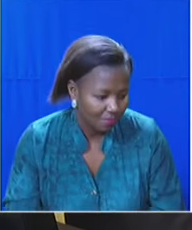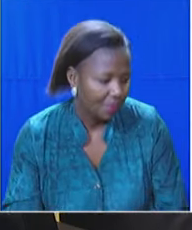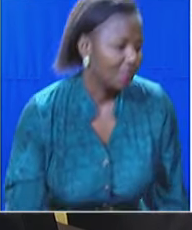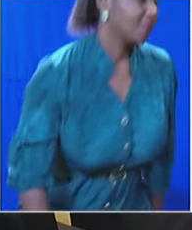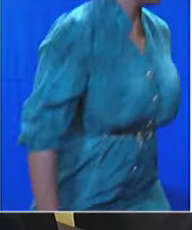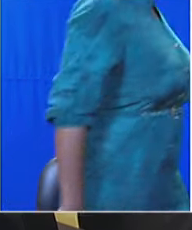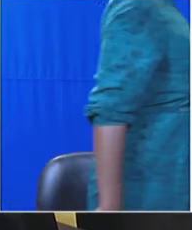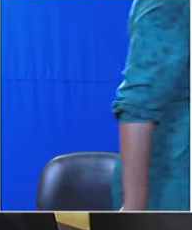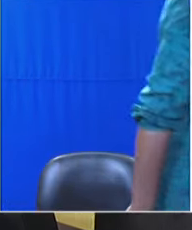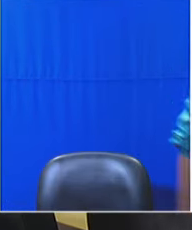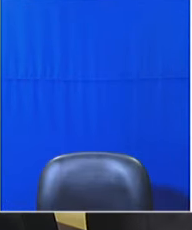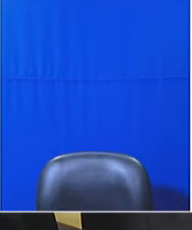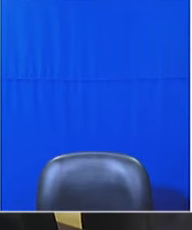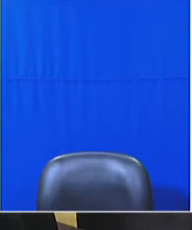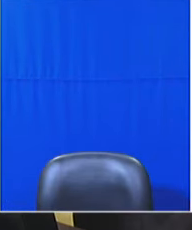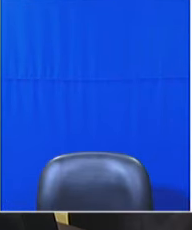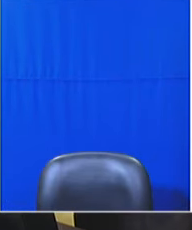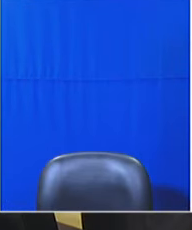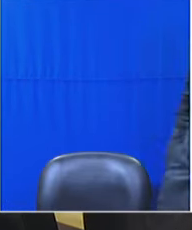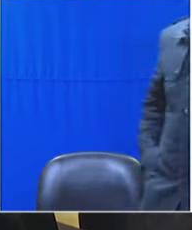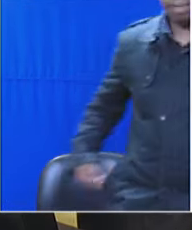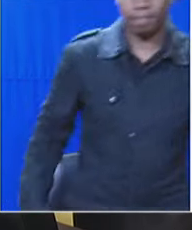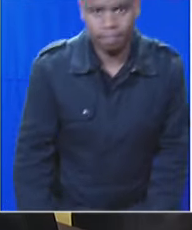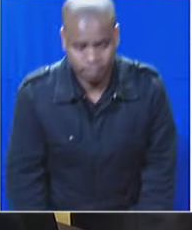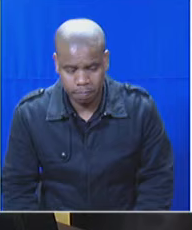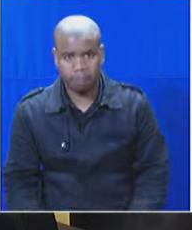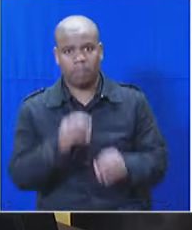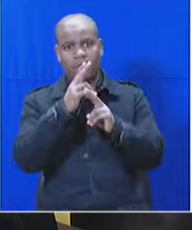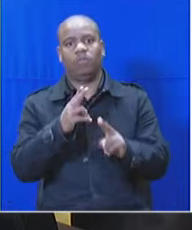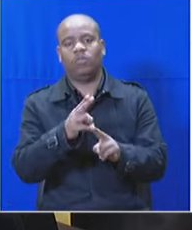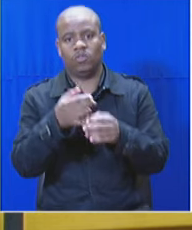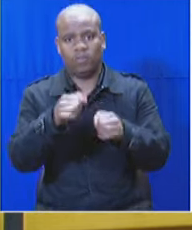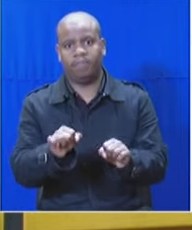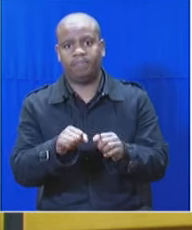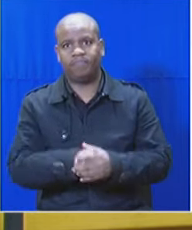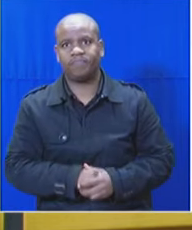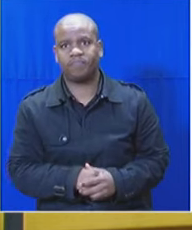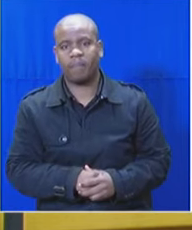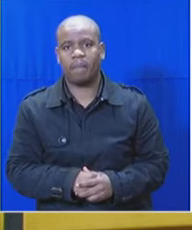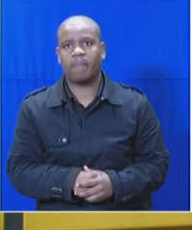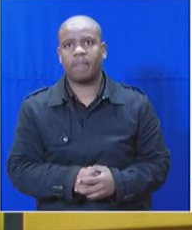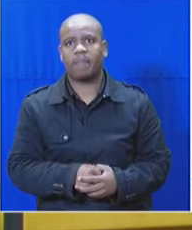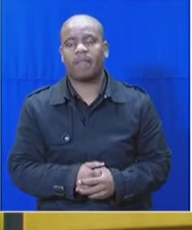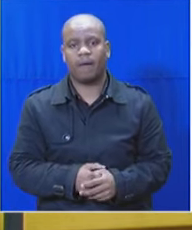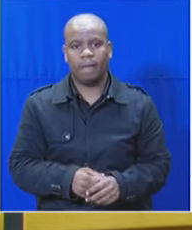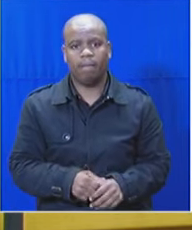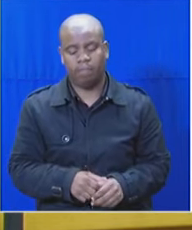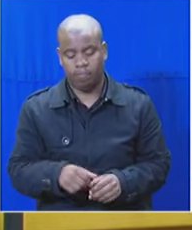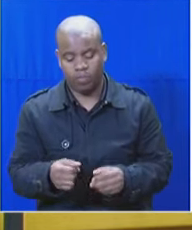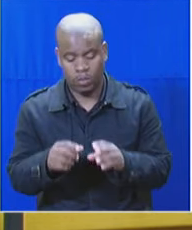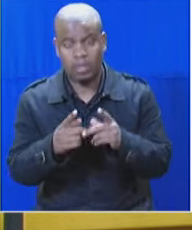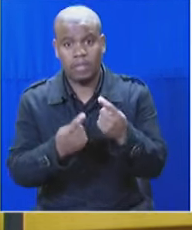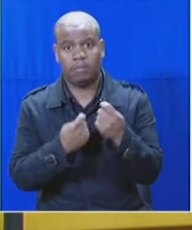Thank you very much, Honorable Chair, the Honorable Minister and Deputies in the Department of Rural Development and Land